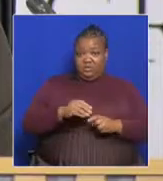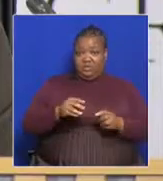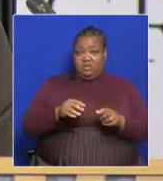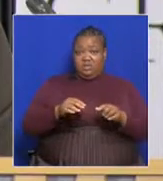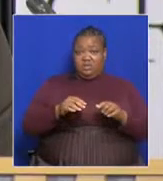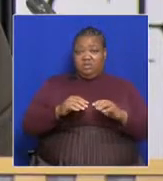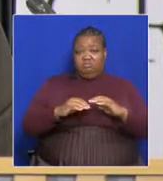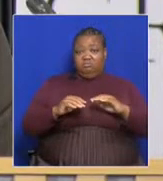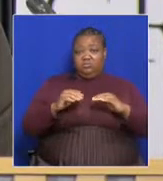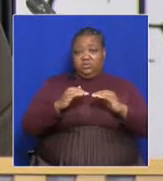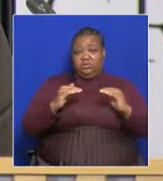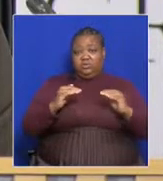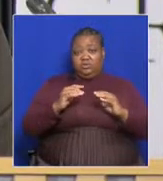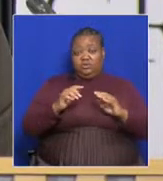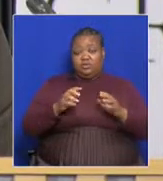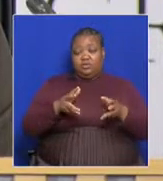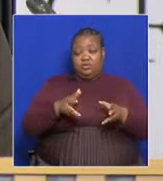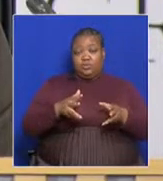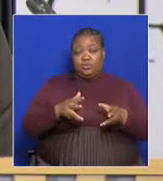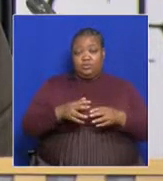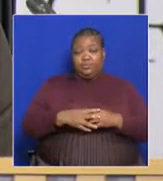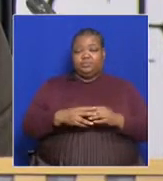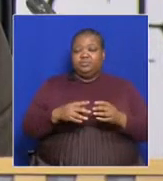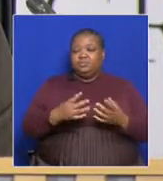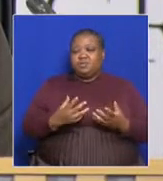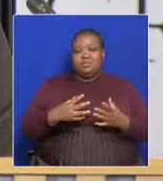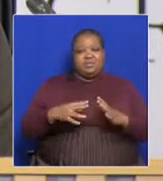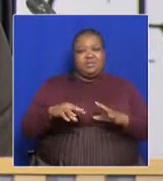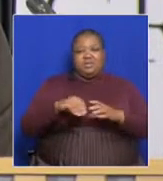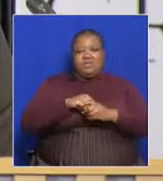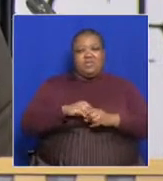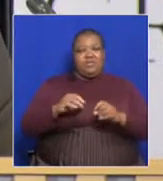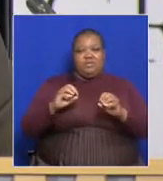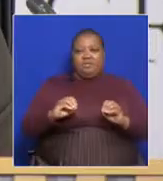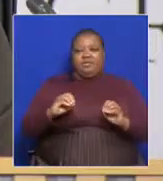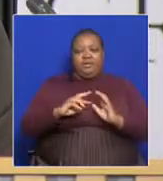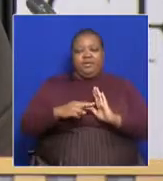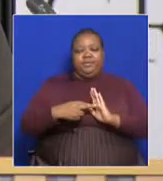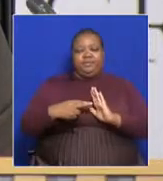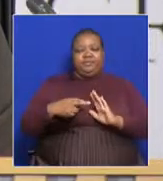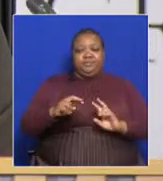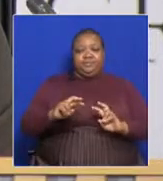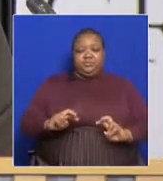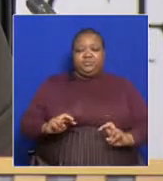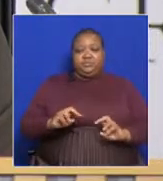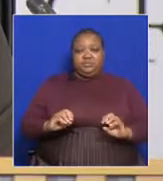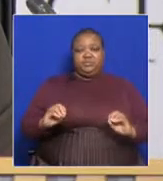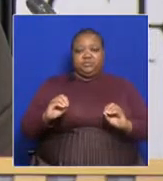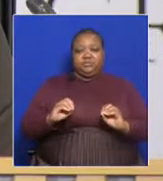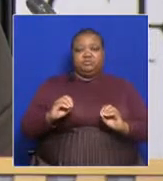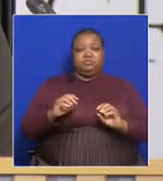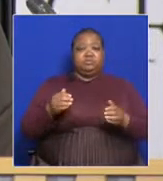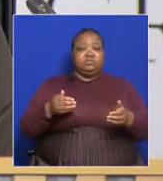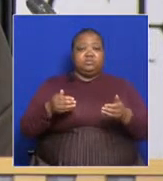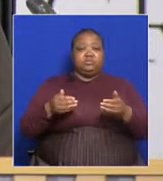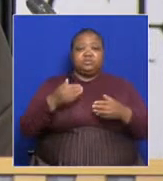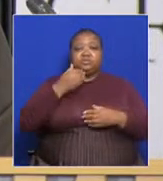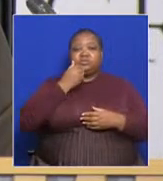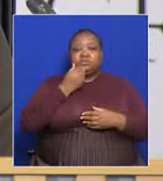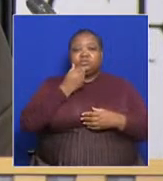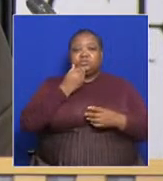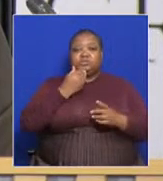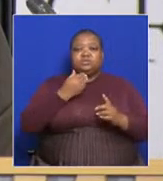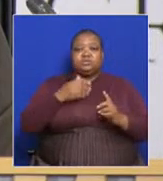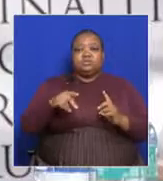I had no active role in this investigation. It was handled by a colonel from Port Shepstone office.